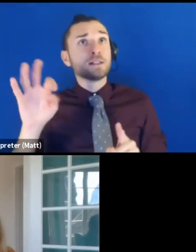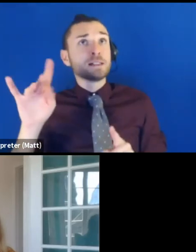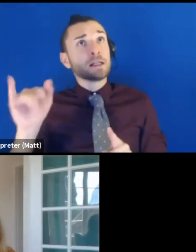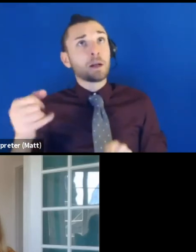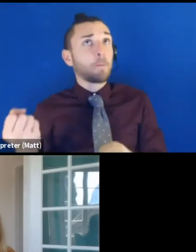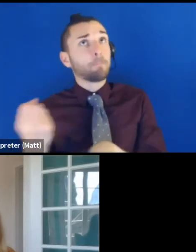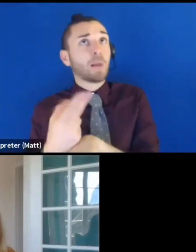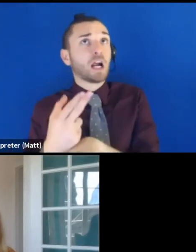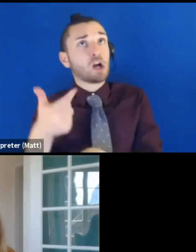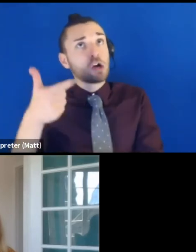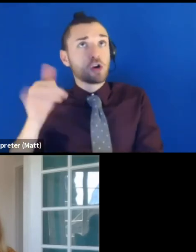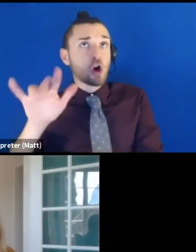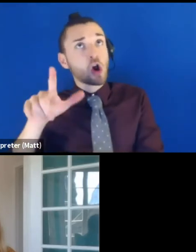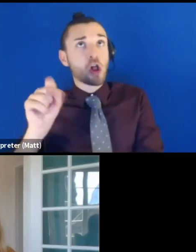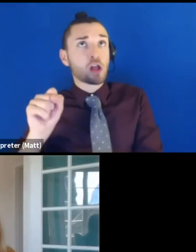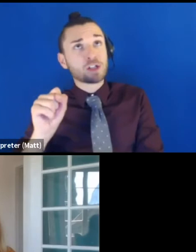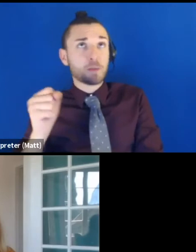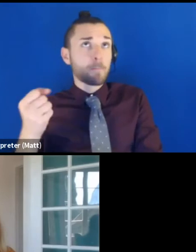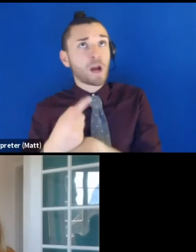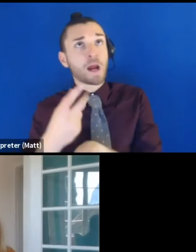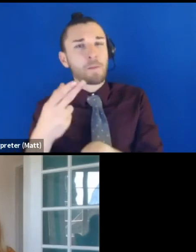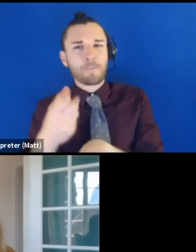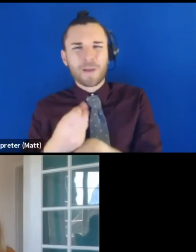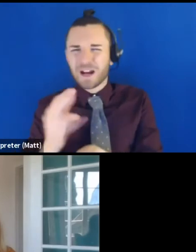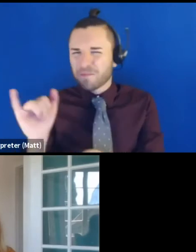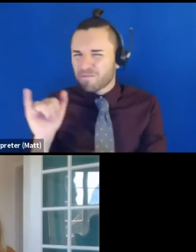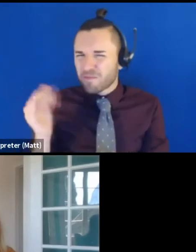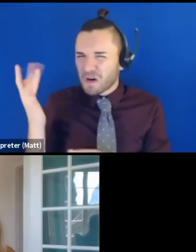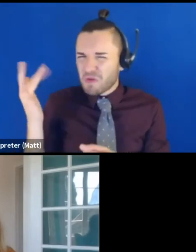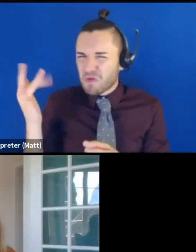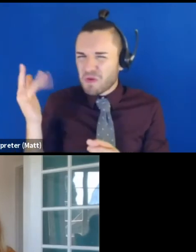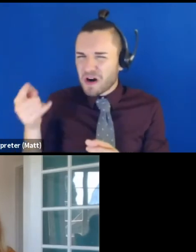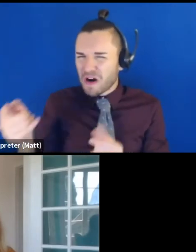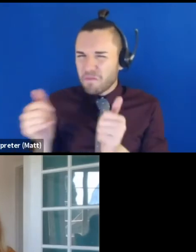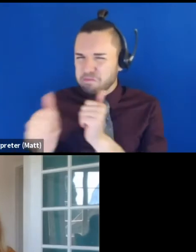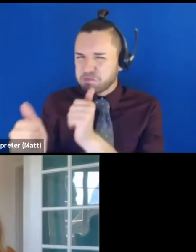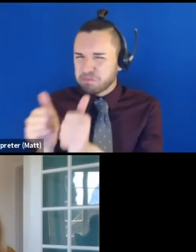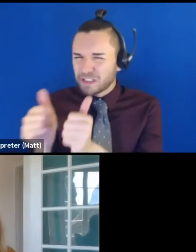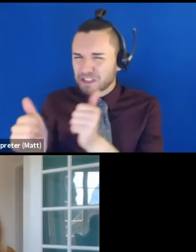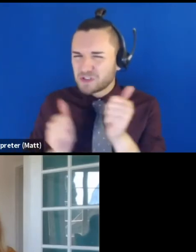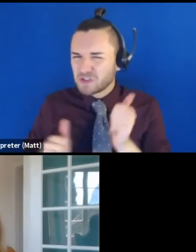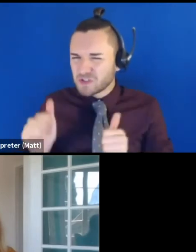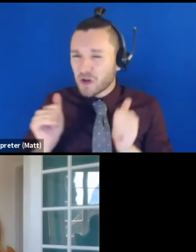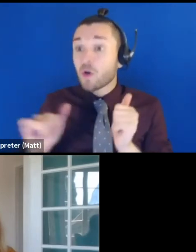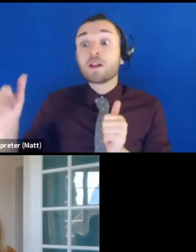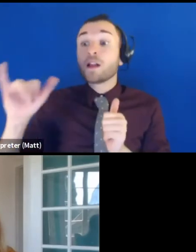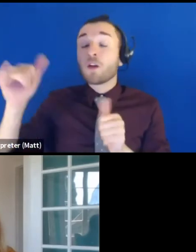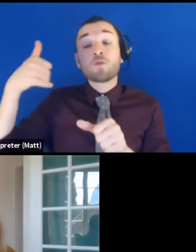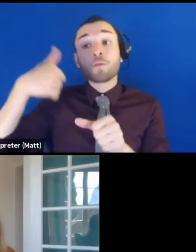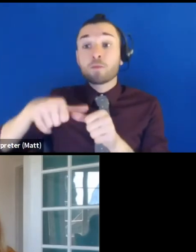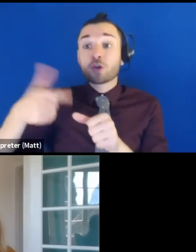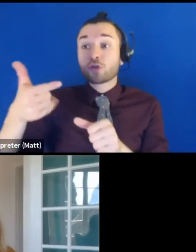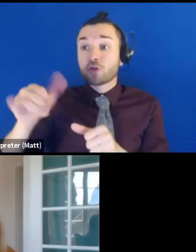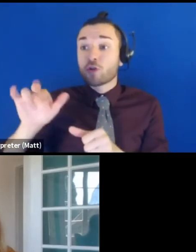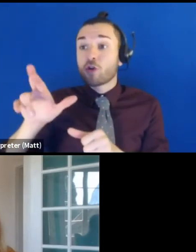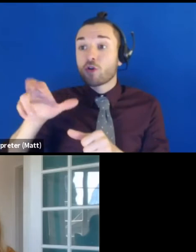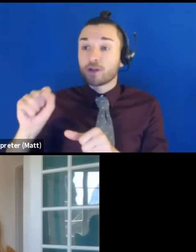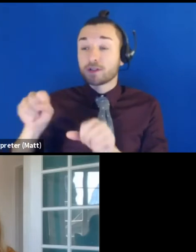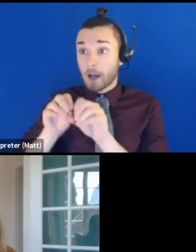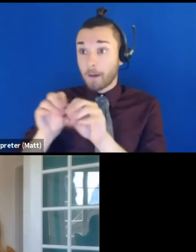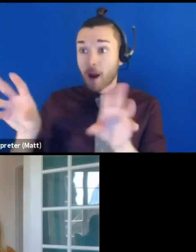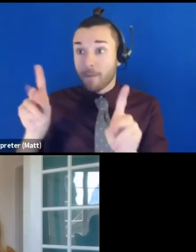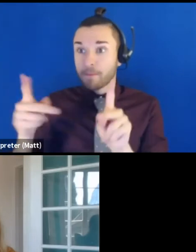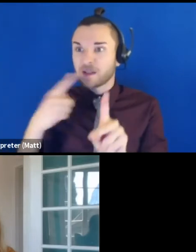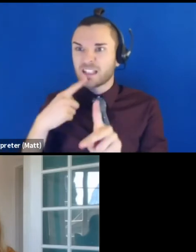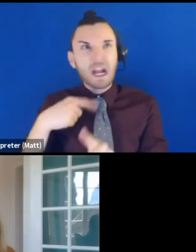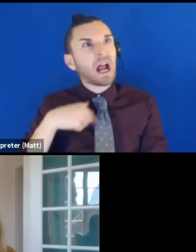the finally, you know, like people would like always compare the shows as though, like, or frankly, when Girls came out, they were like, good, here's Girls. We hate